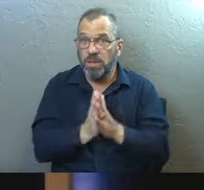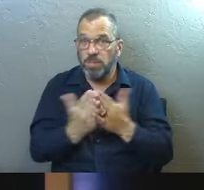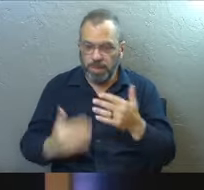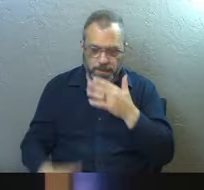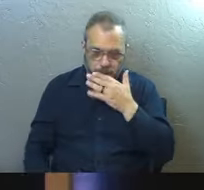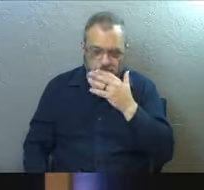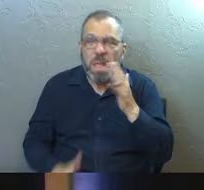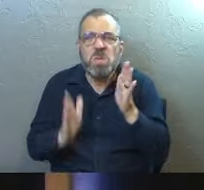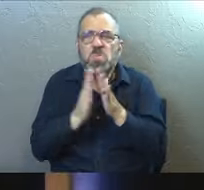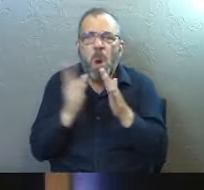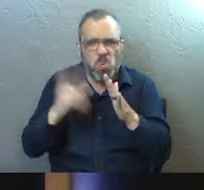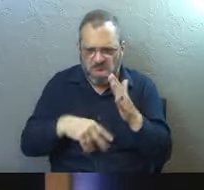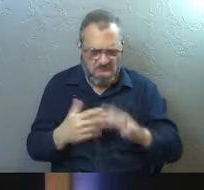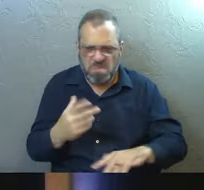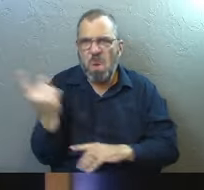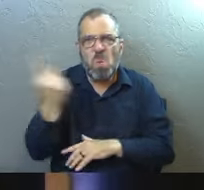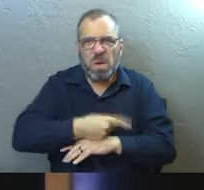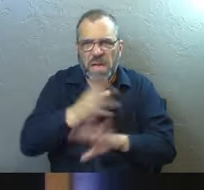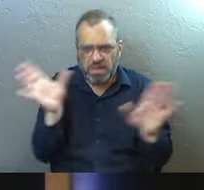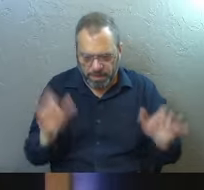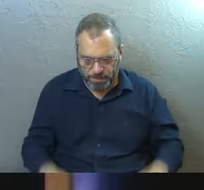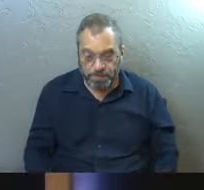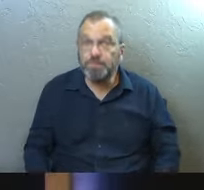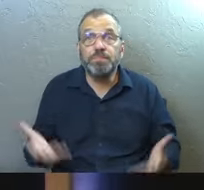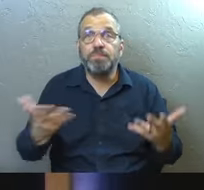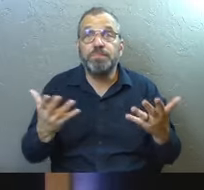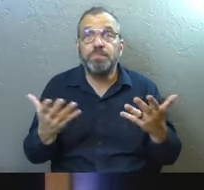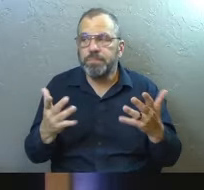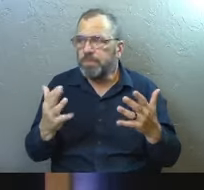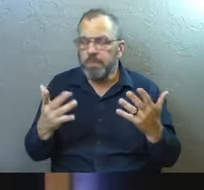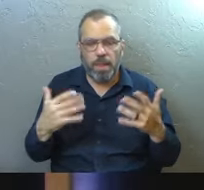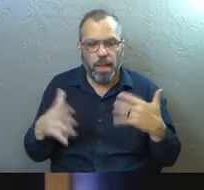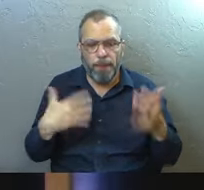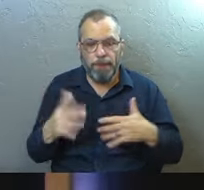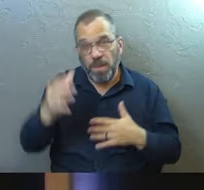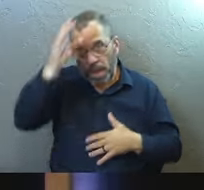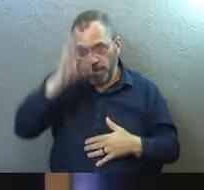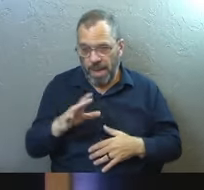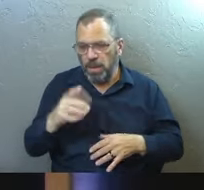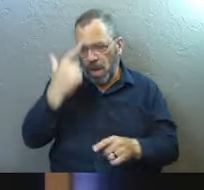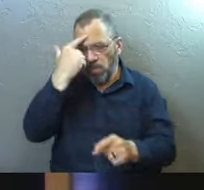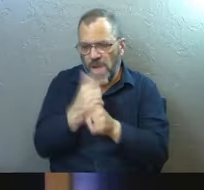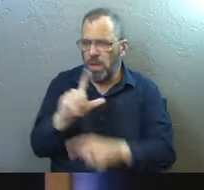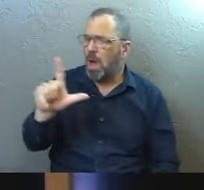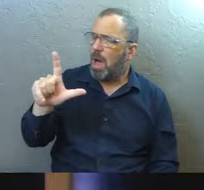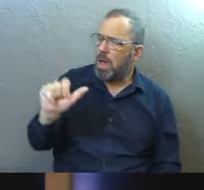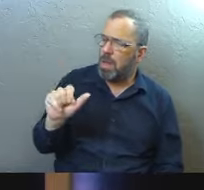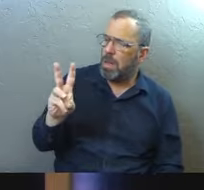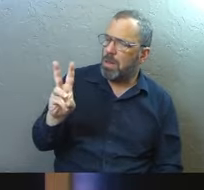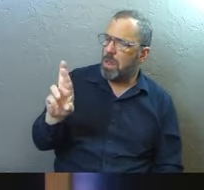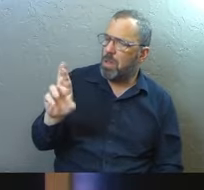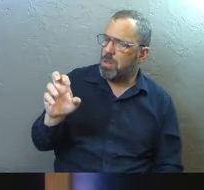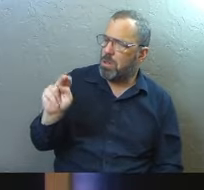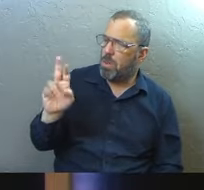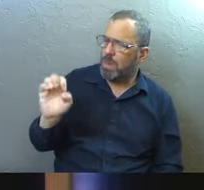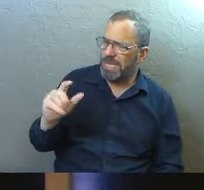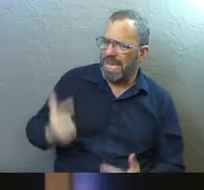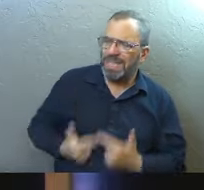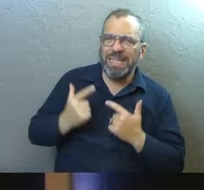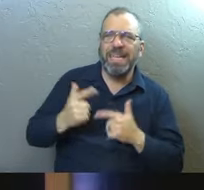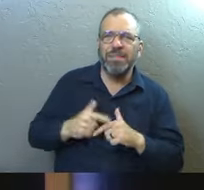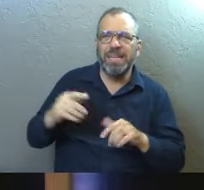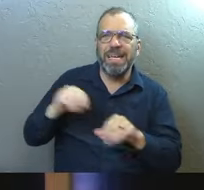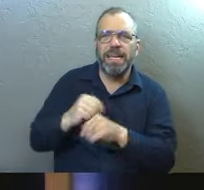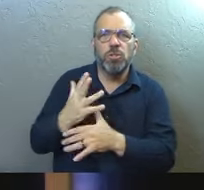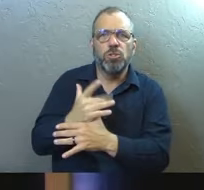It's super small. You could read it in like one day. And what it is there was this guy named Brother Lawrence who lived in a